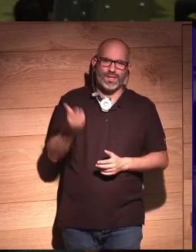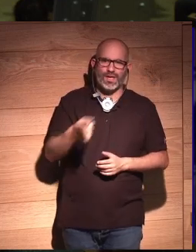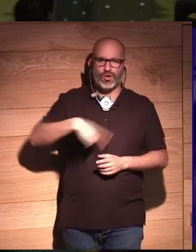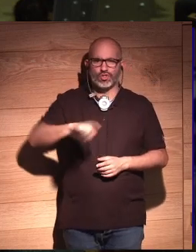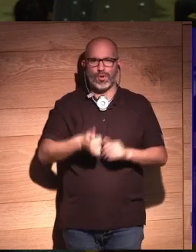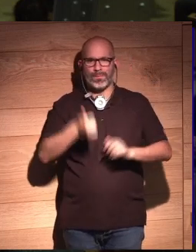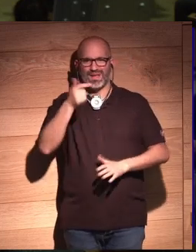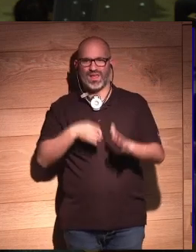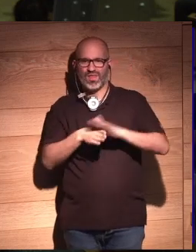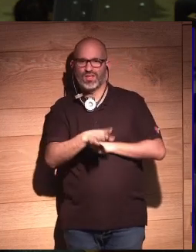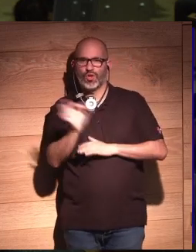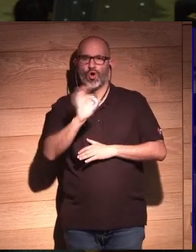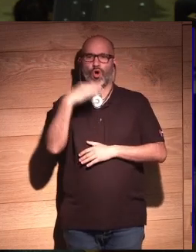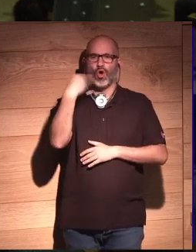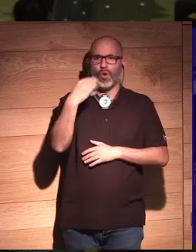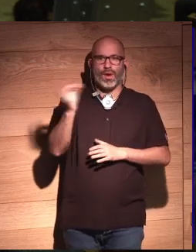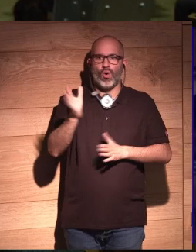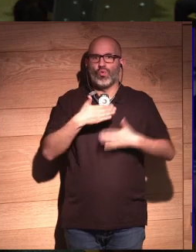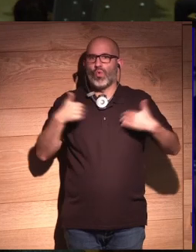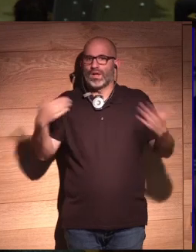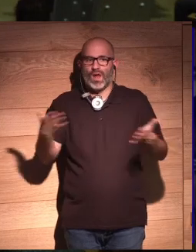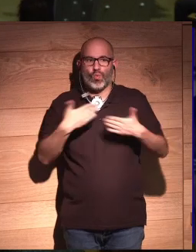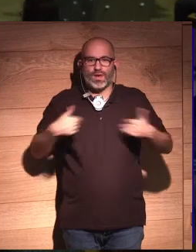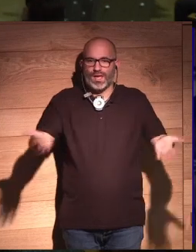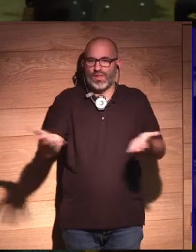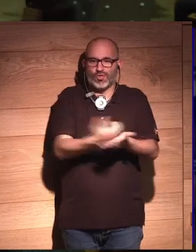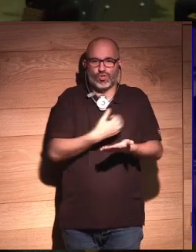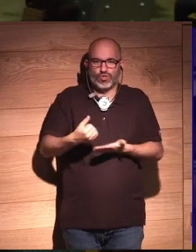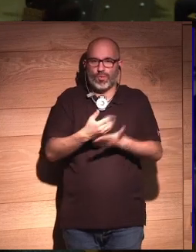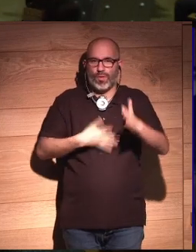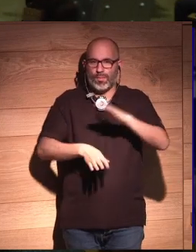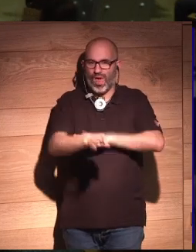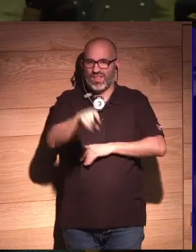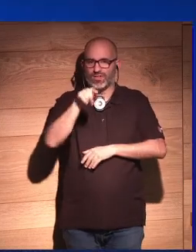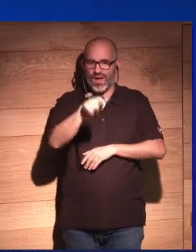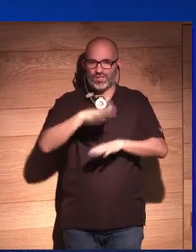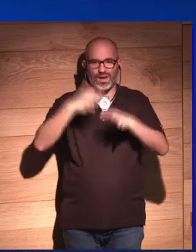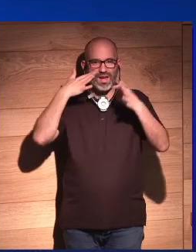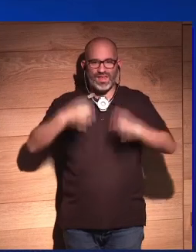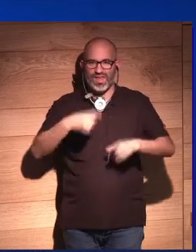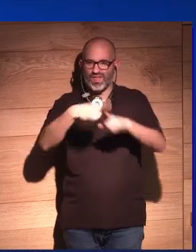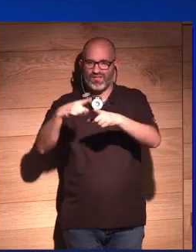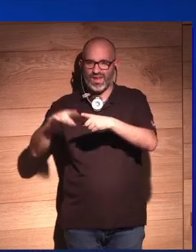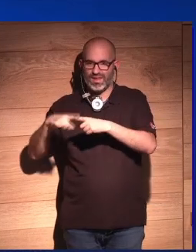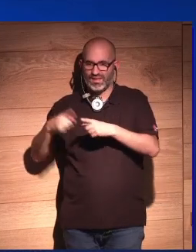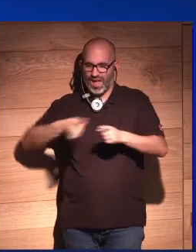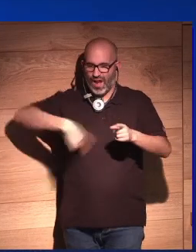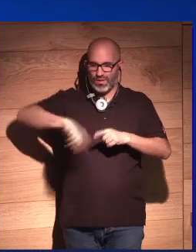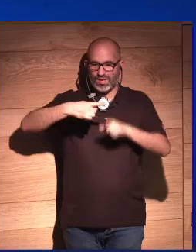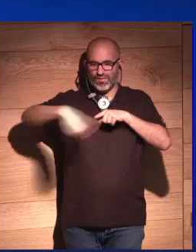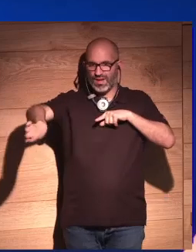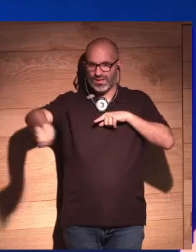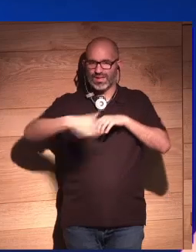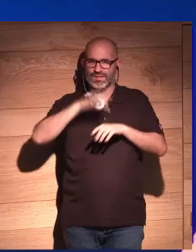people or for everyone else, like right here, like, or maybe in university? Well, there are a couple of things. One, you'll want to